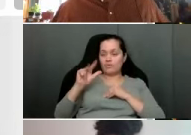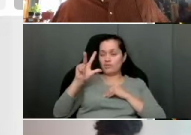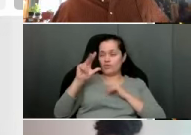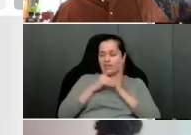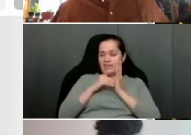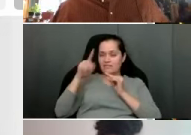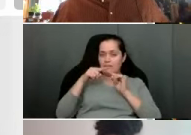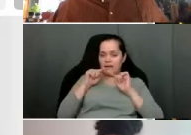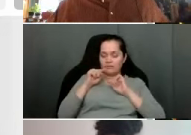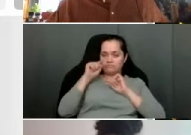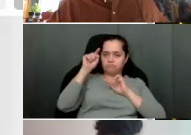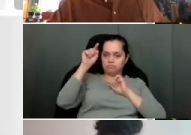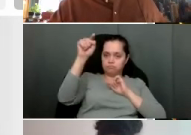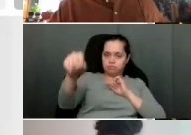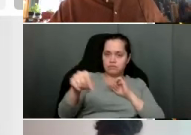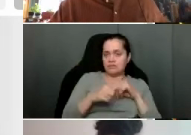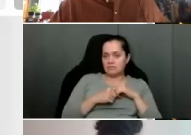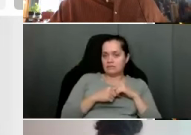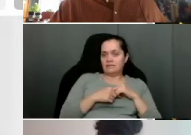3,000 miles away.